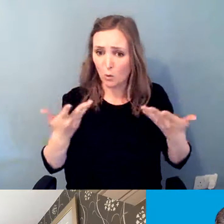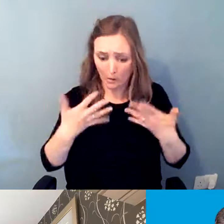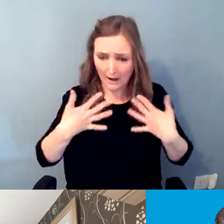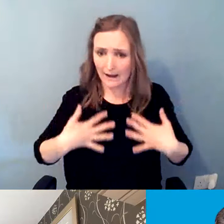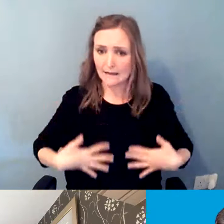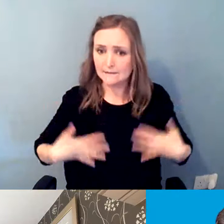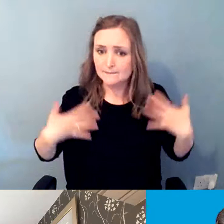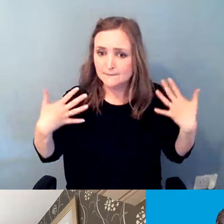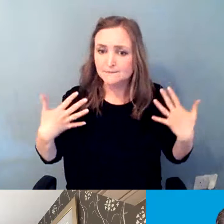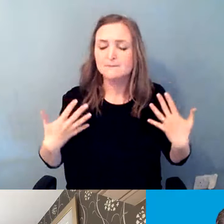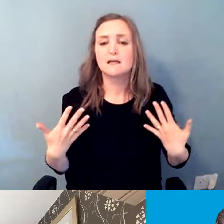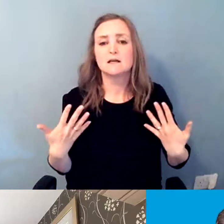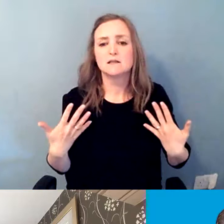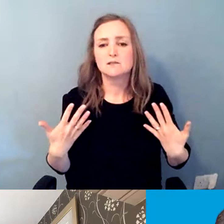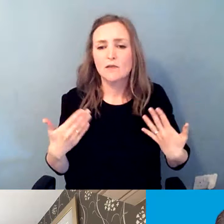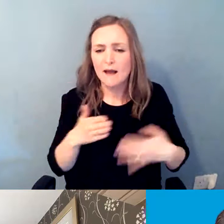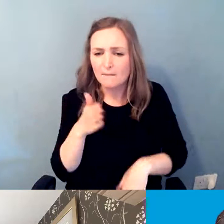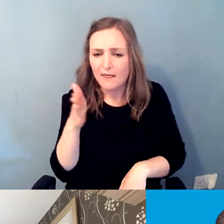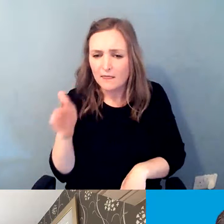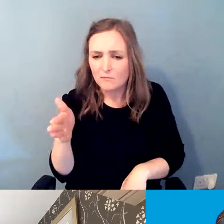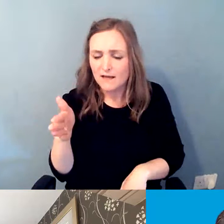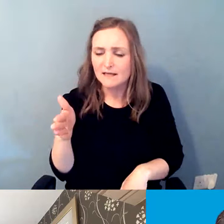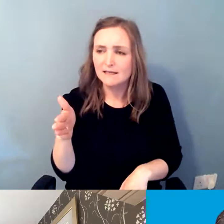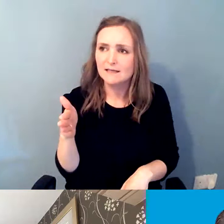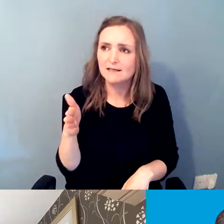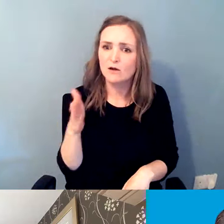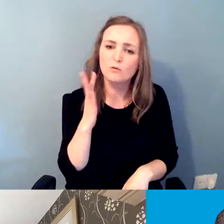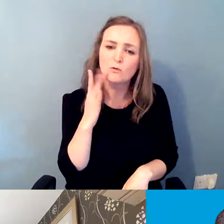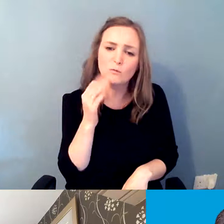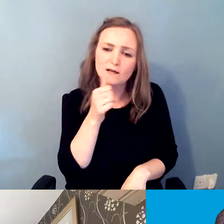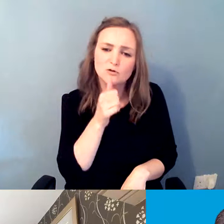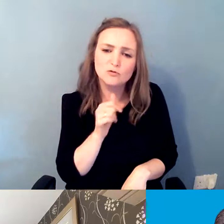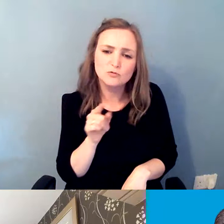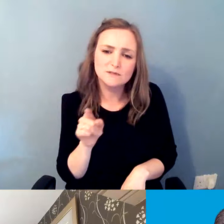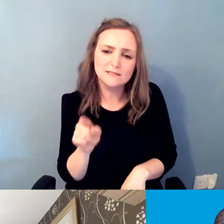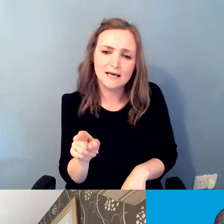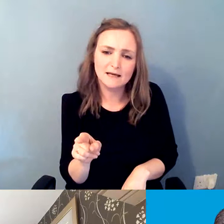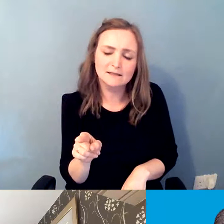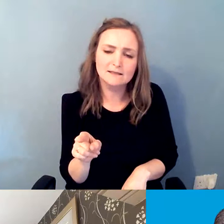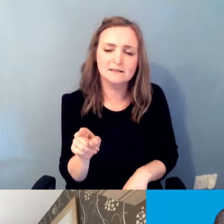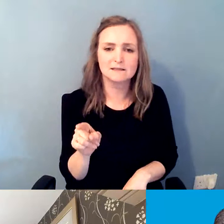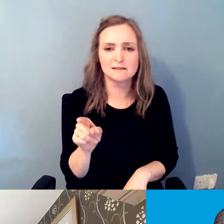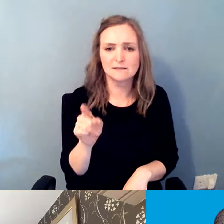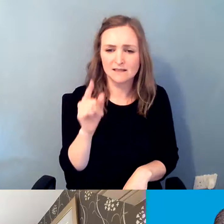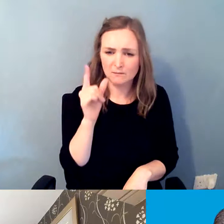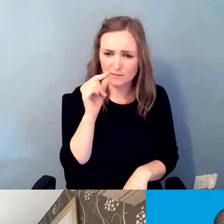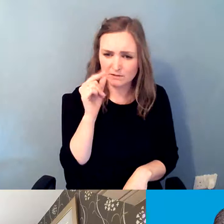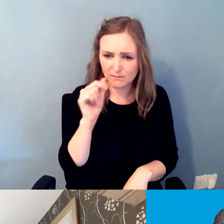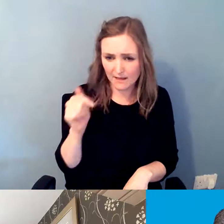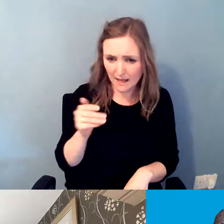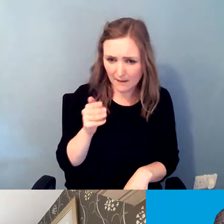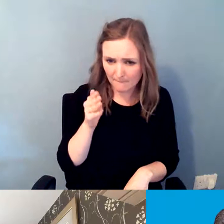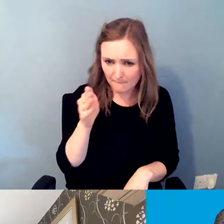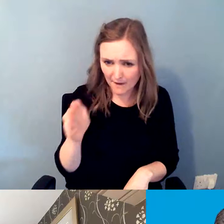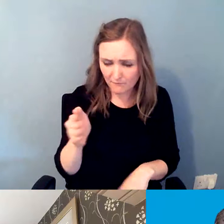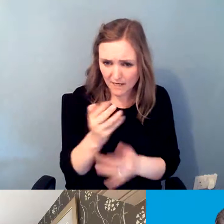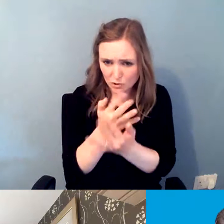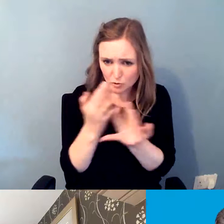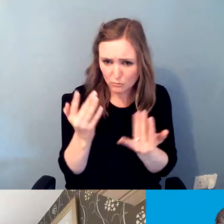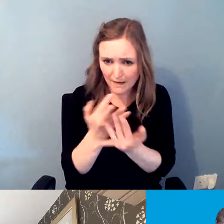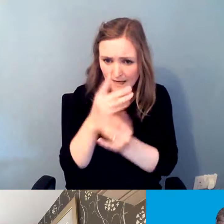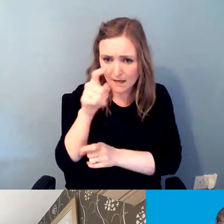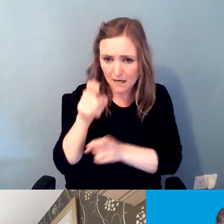define when that pathway should be applied. So is there a danger of that pathway being overwhelmed, and how we're going to avoid